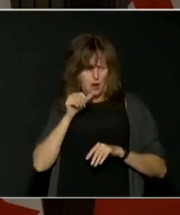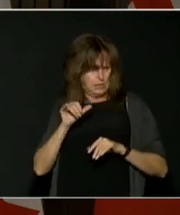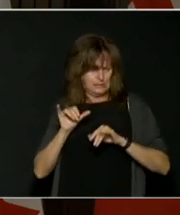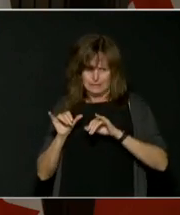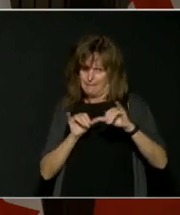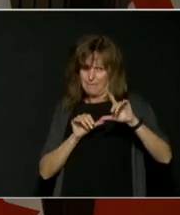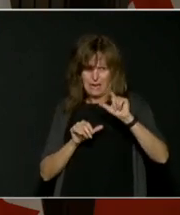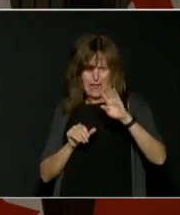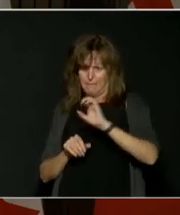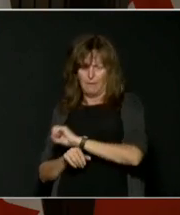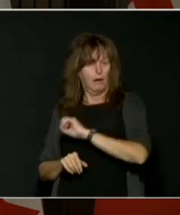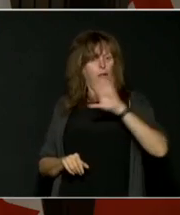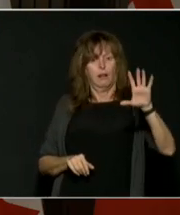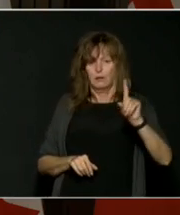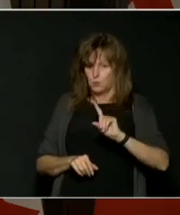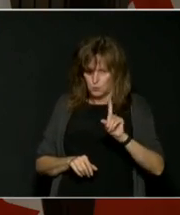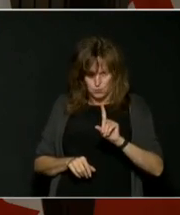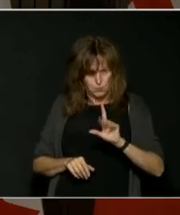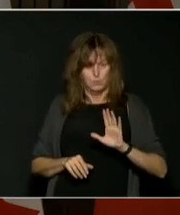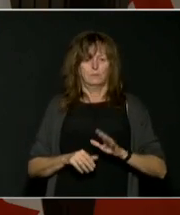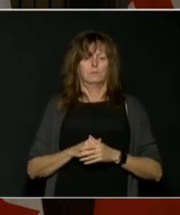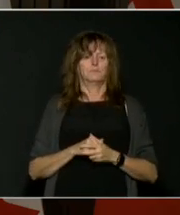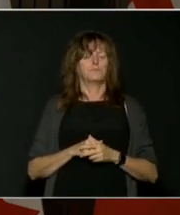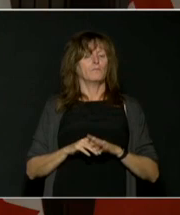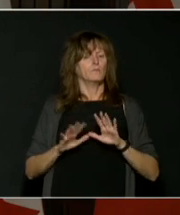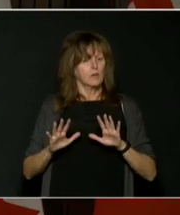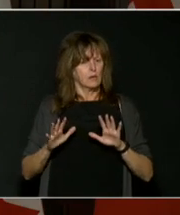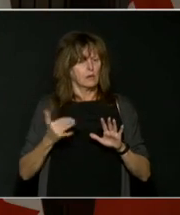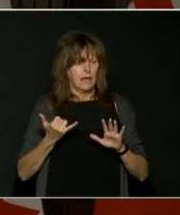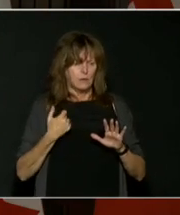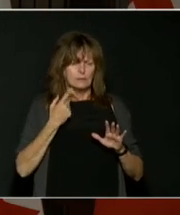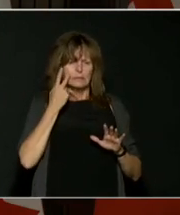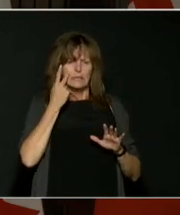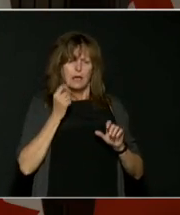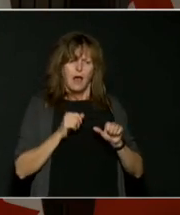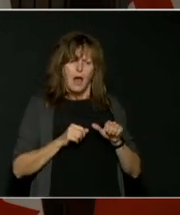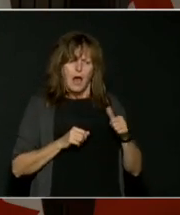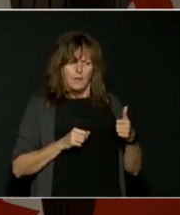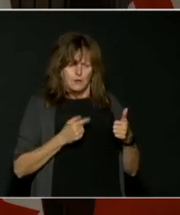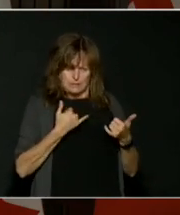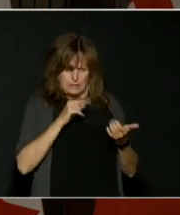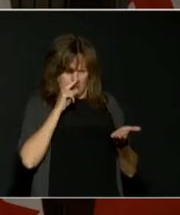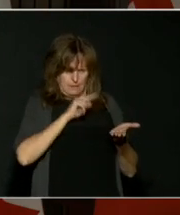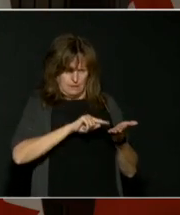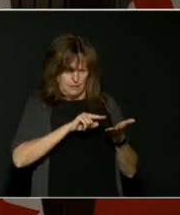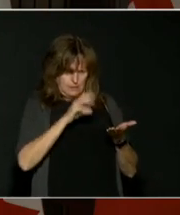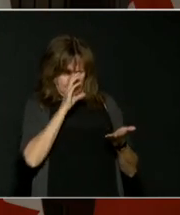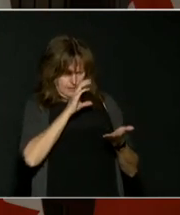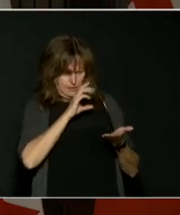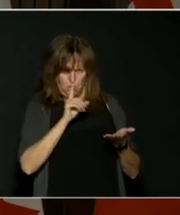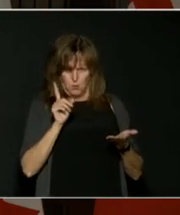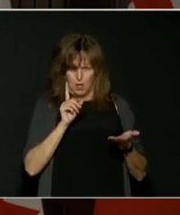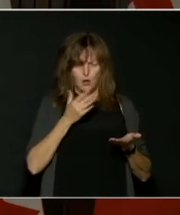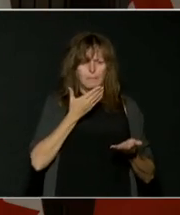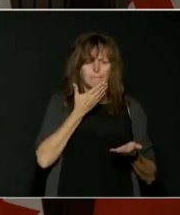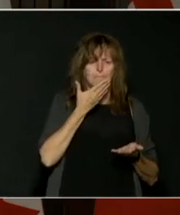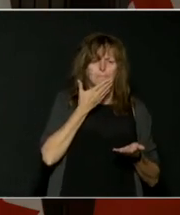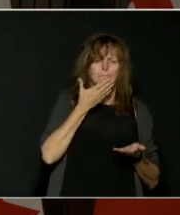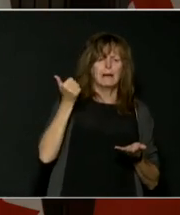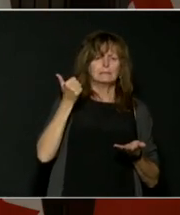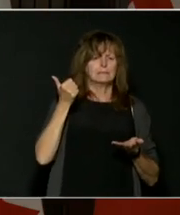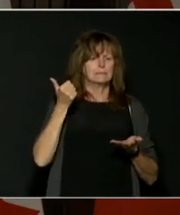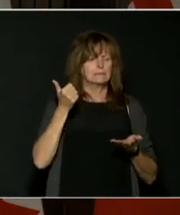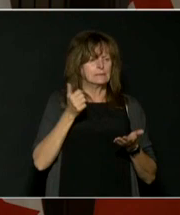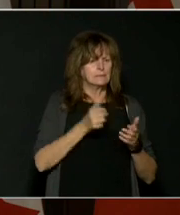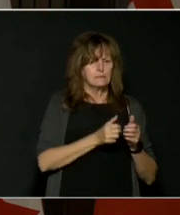to do that. We're opening up all channels to see where can we acquire more capacity, perhaps from